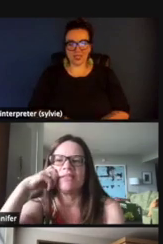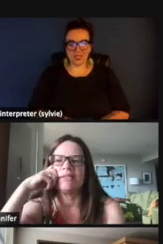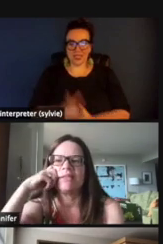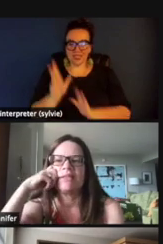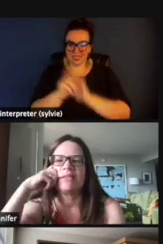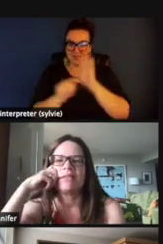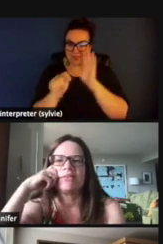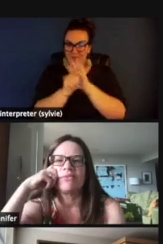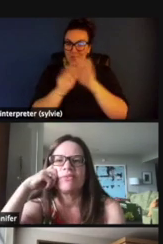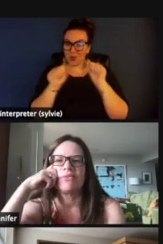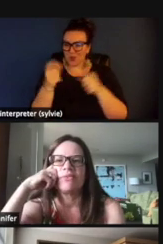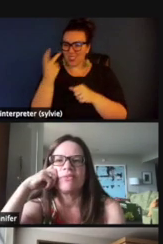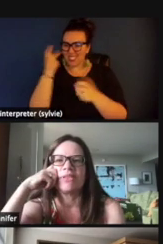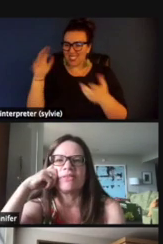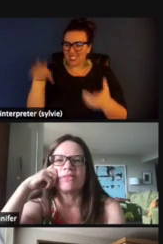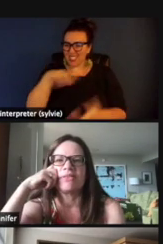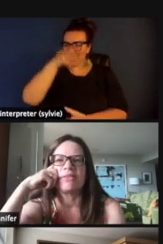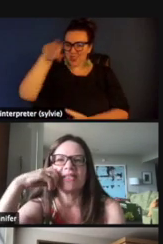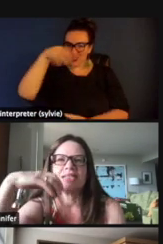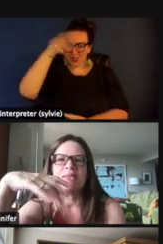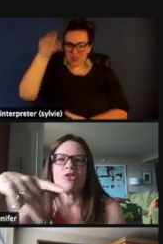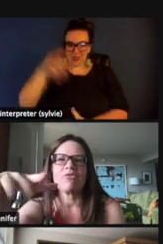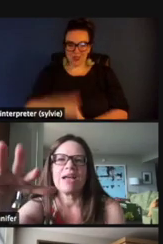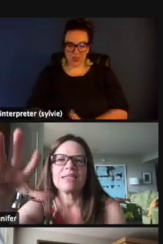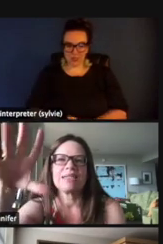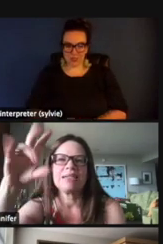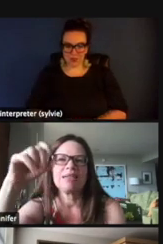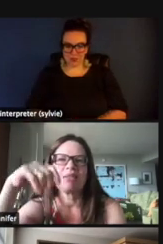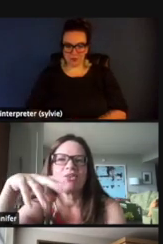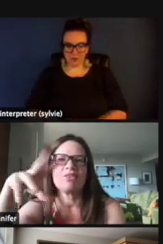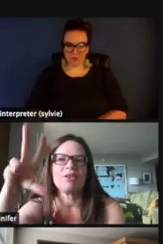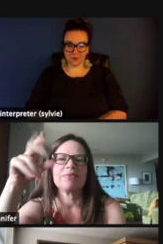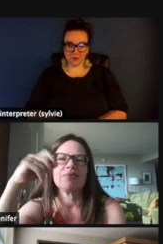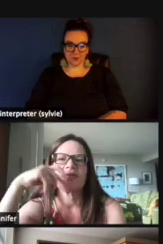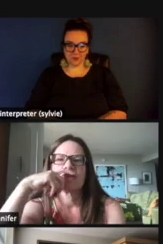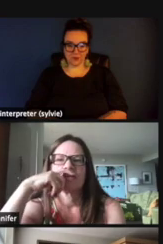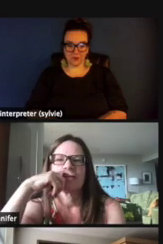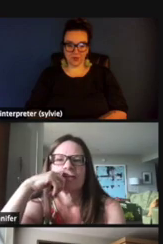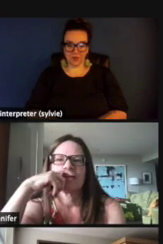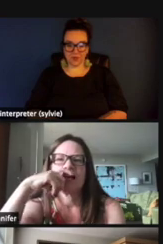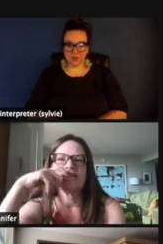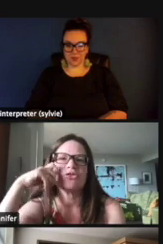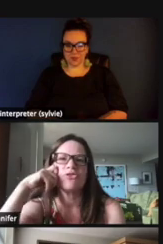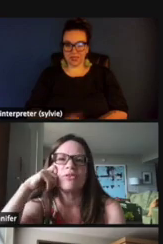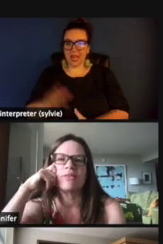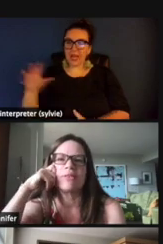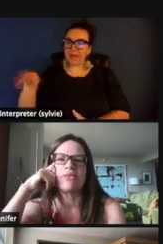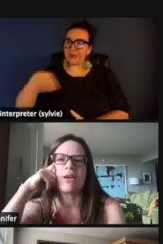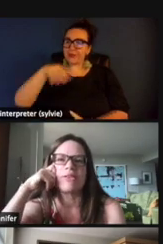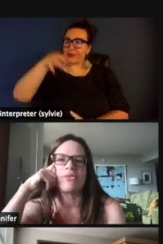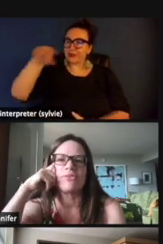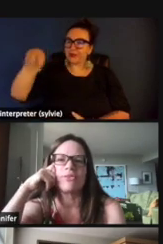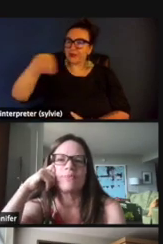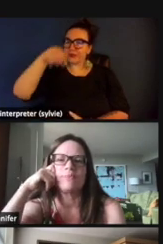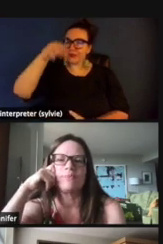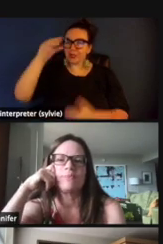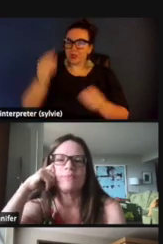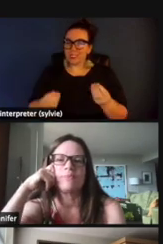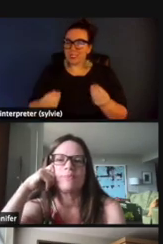see the steam all rising and all the geysers, the little